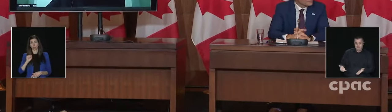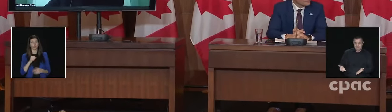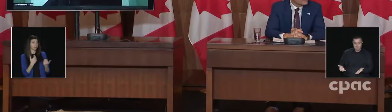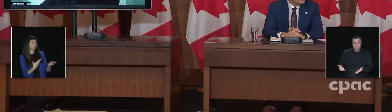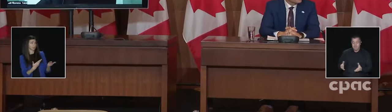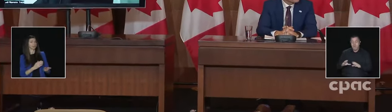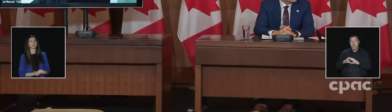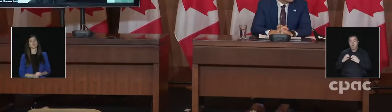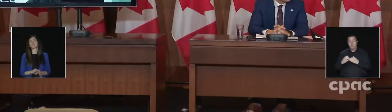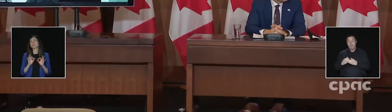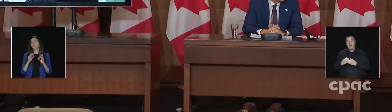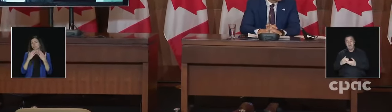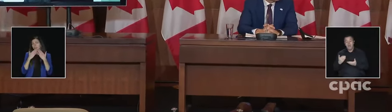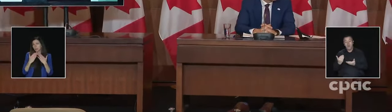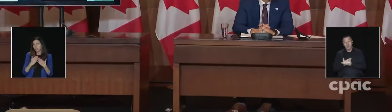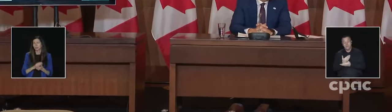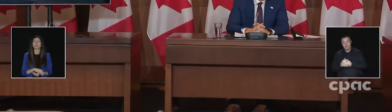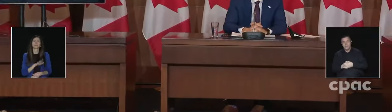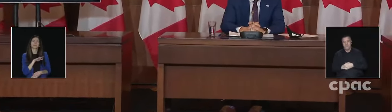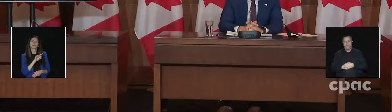Given the limited number